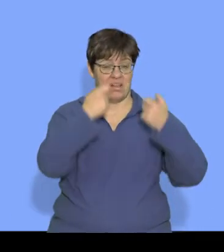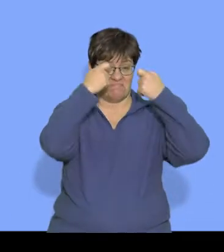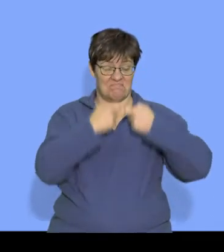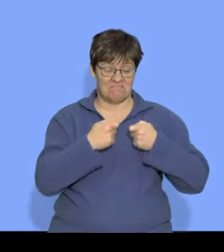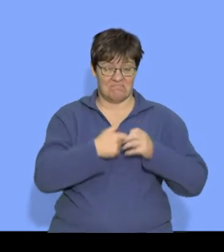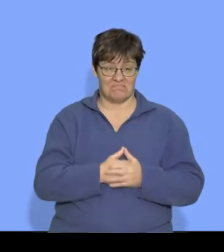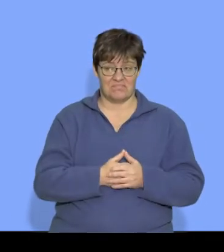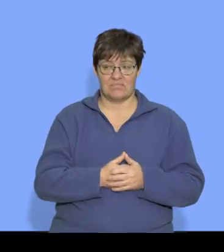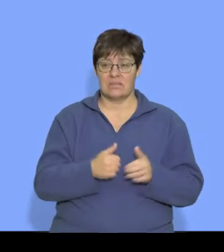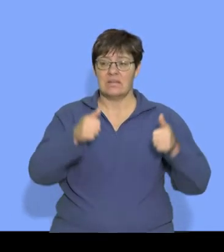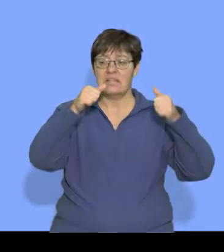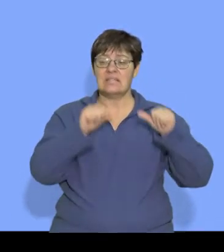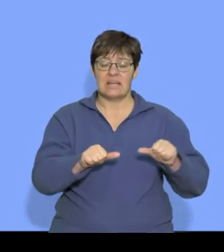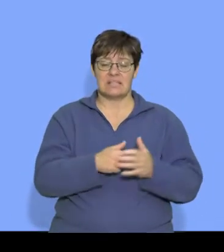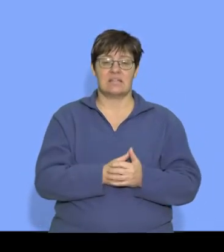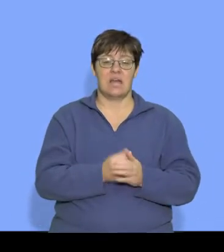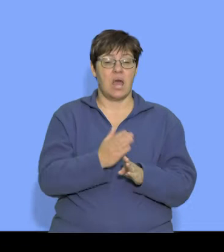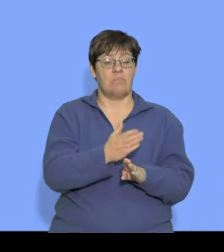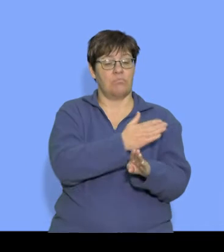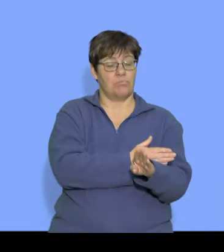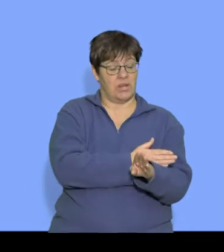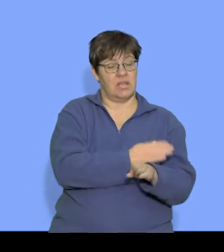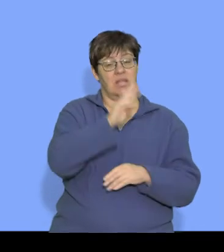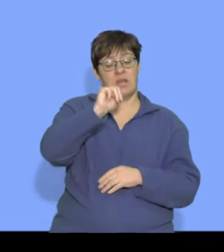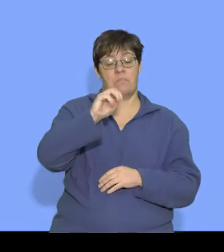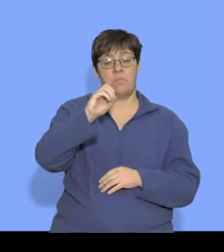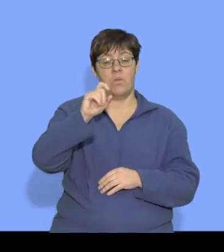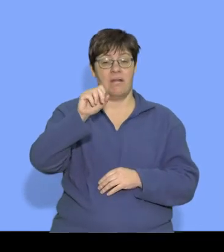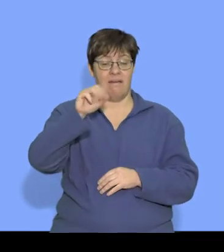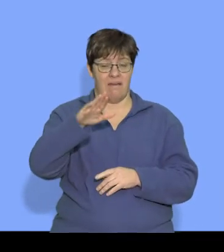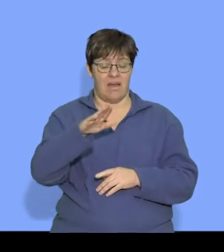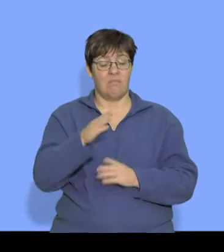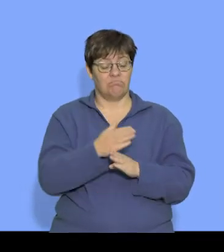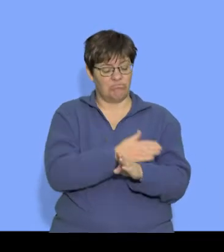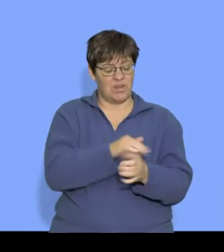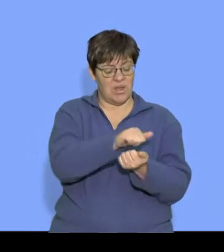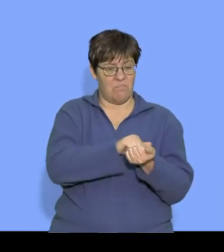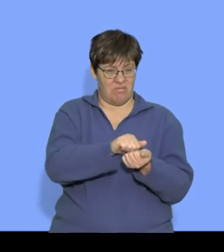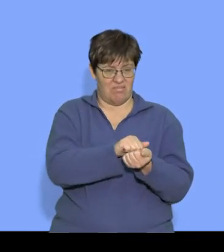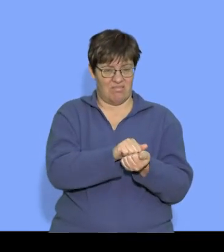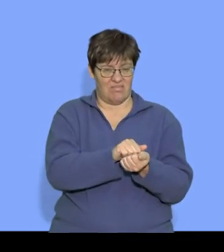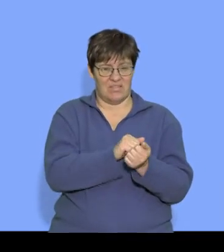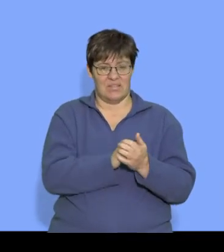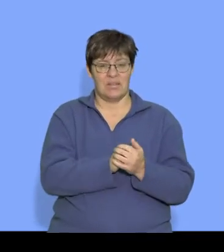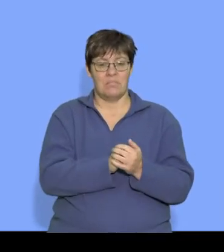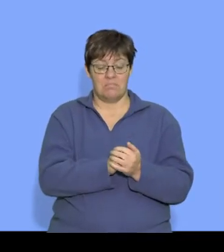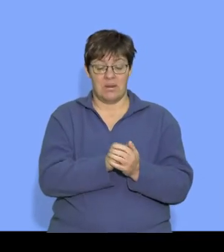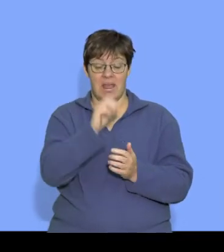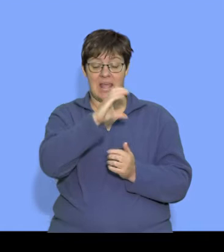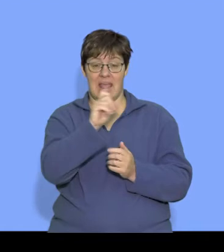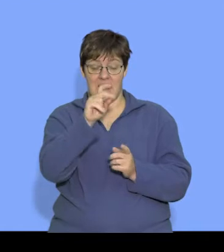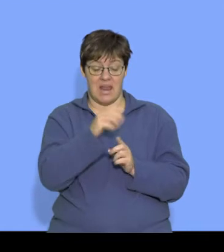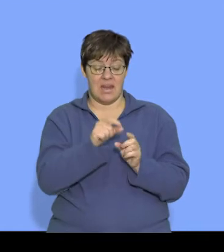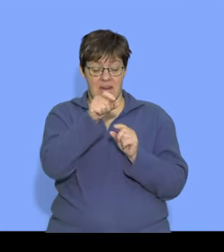The next set of teeth we look at are your premolars. So these are the ones that are situated behind the canines but